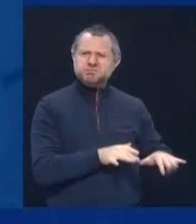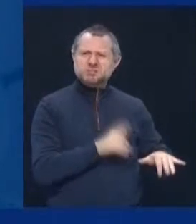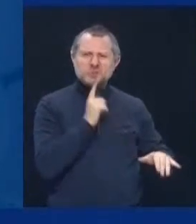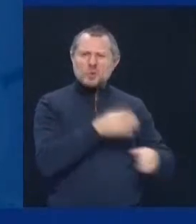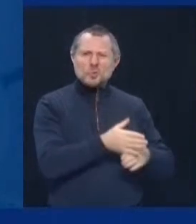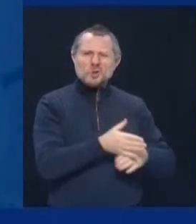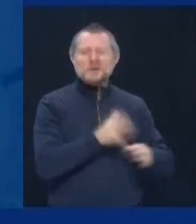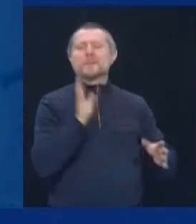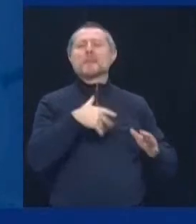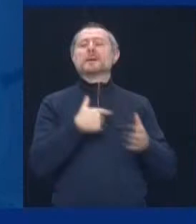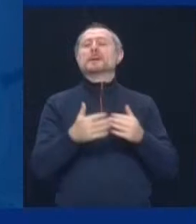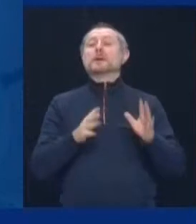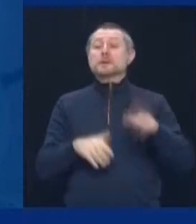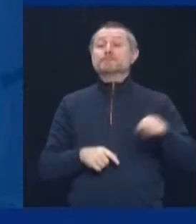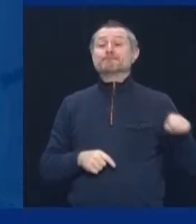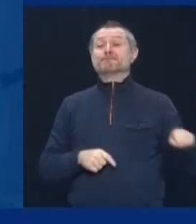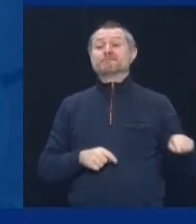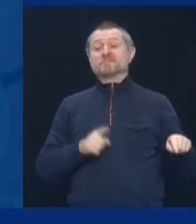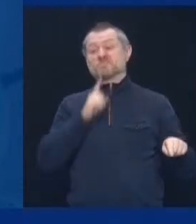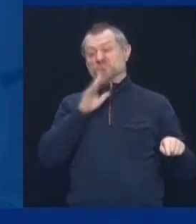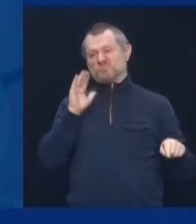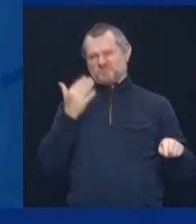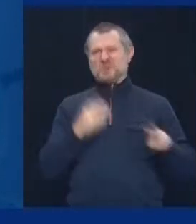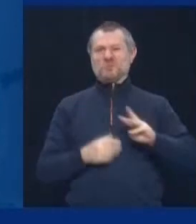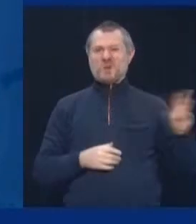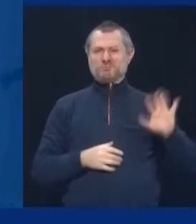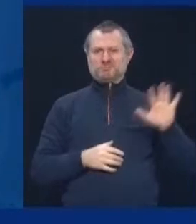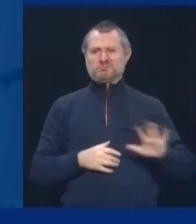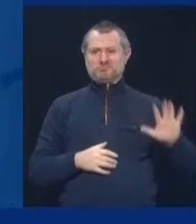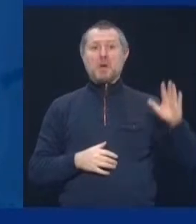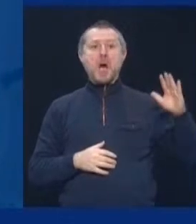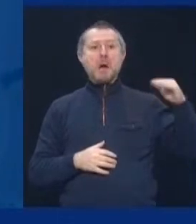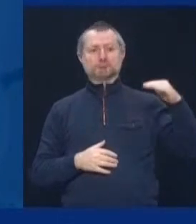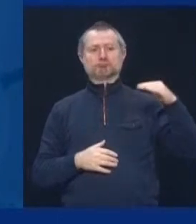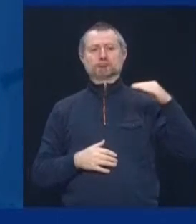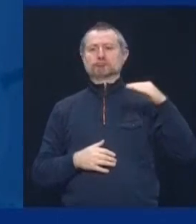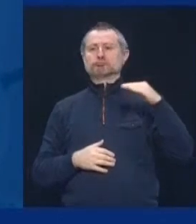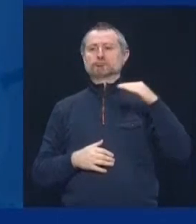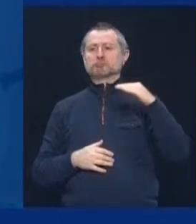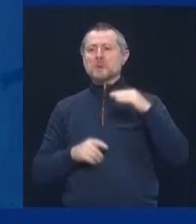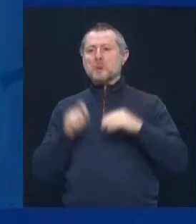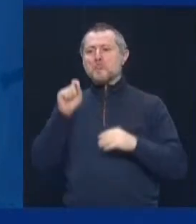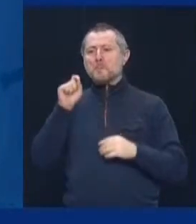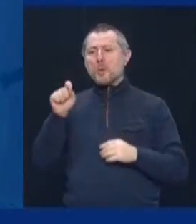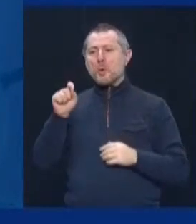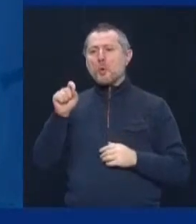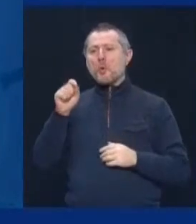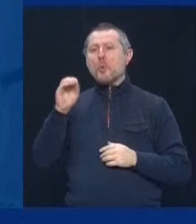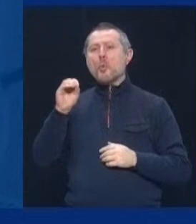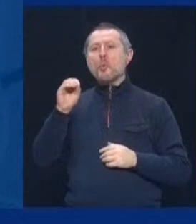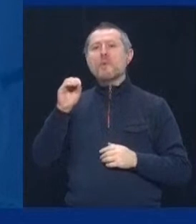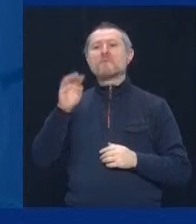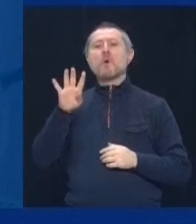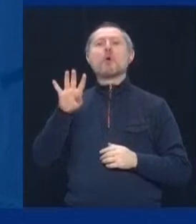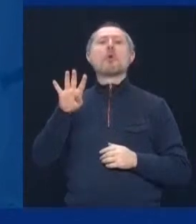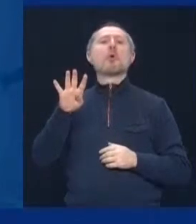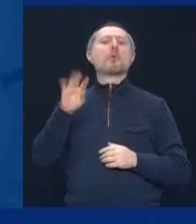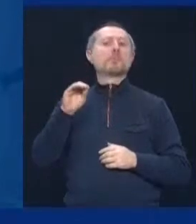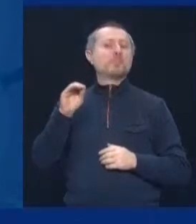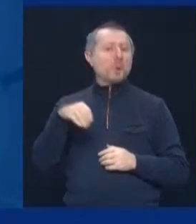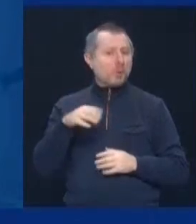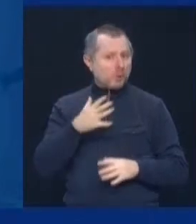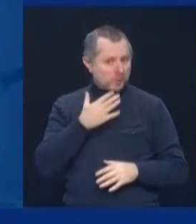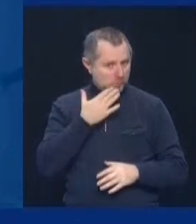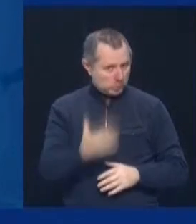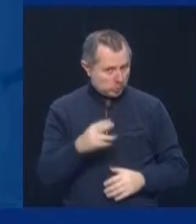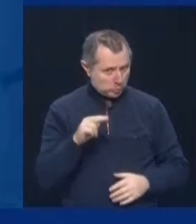and is reducing. They're 0.04. That is good news. We've